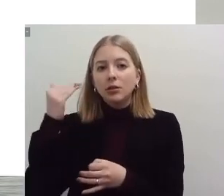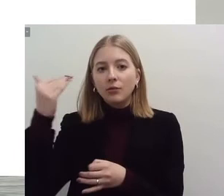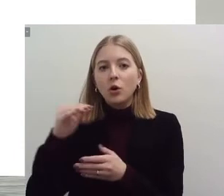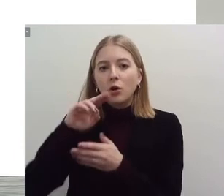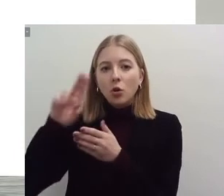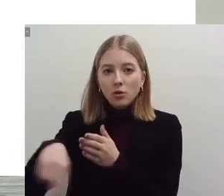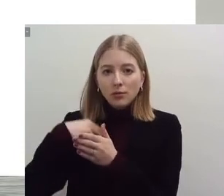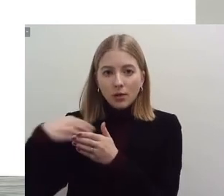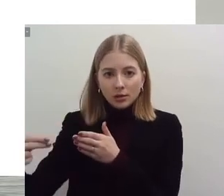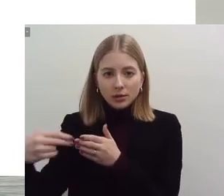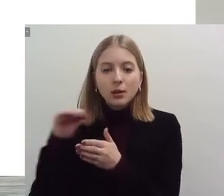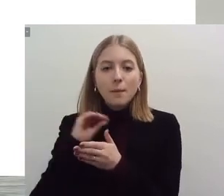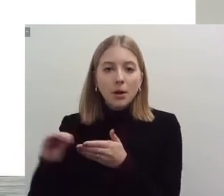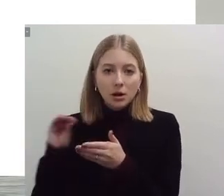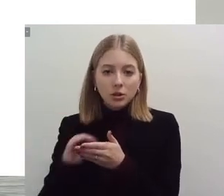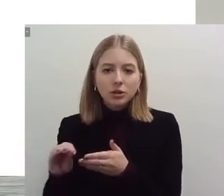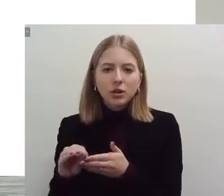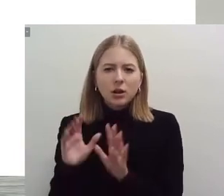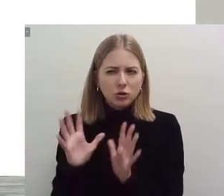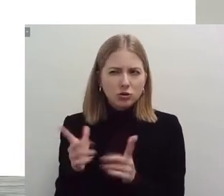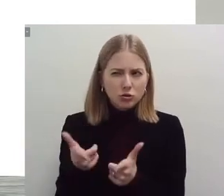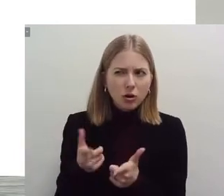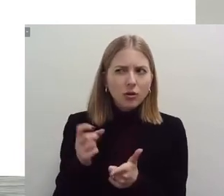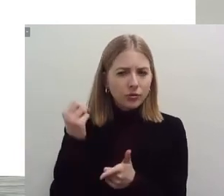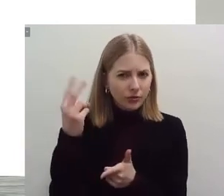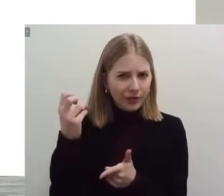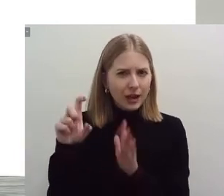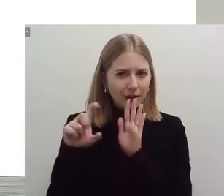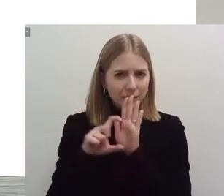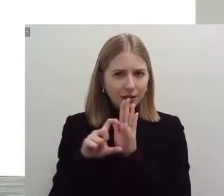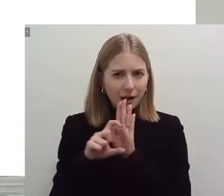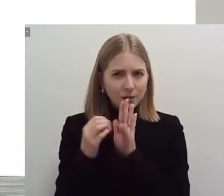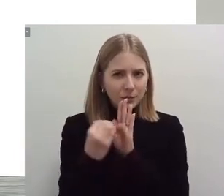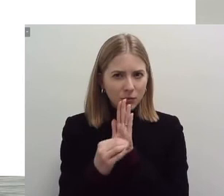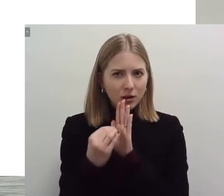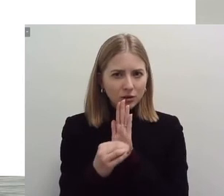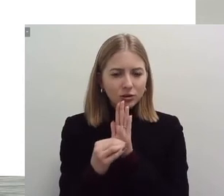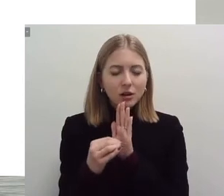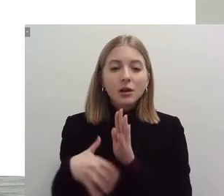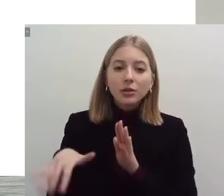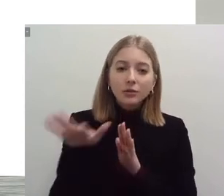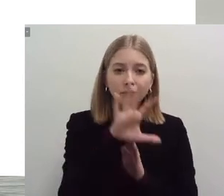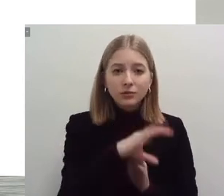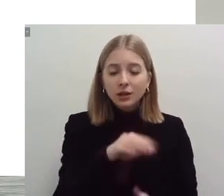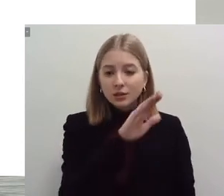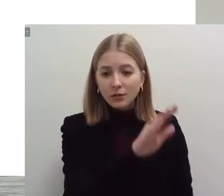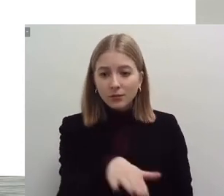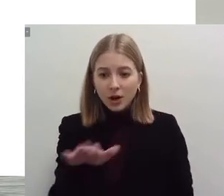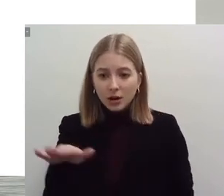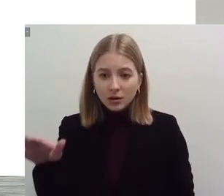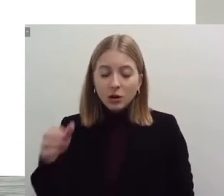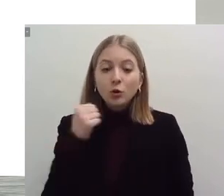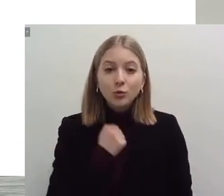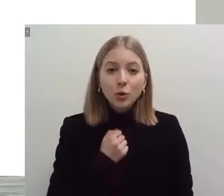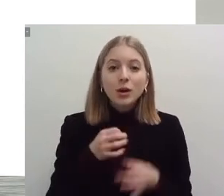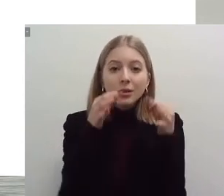of the Convention said of each and every child's right to form an opinion, to express that